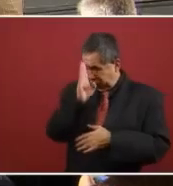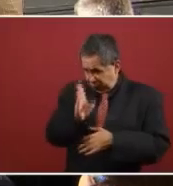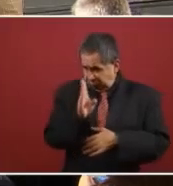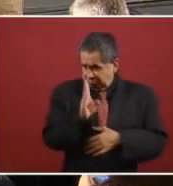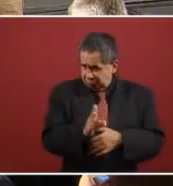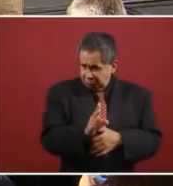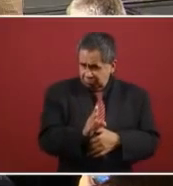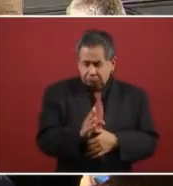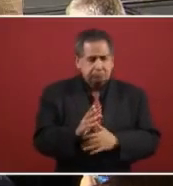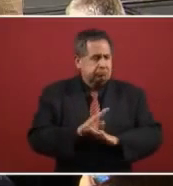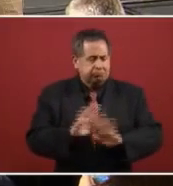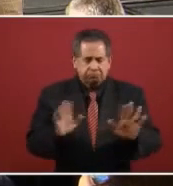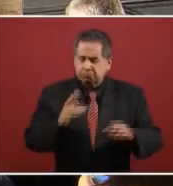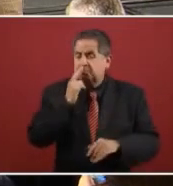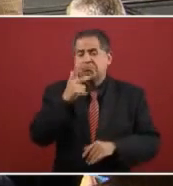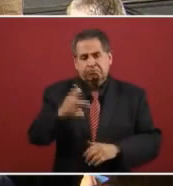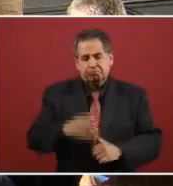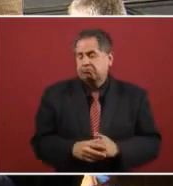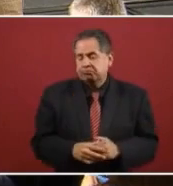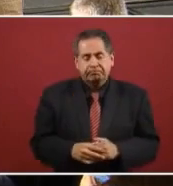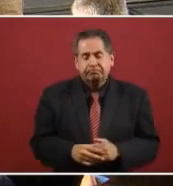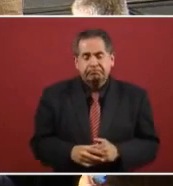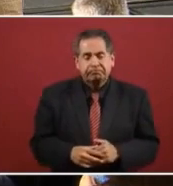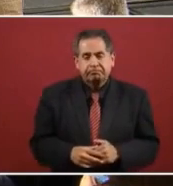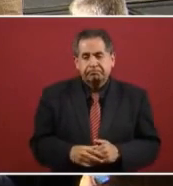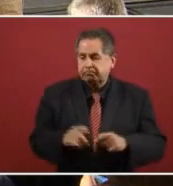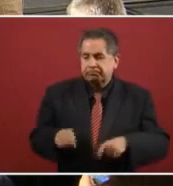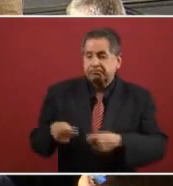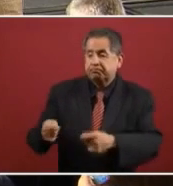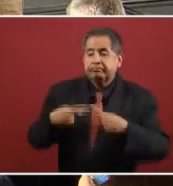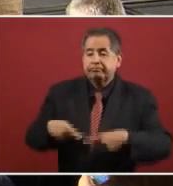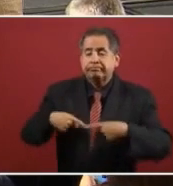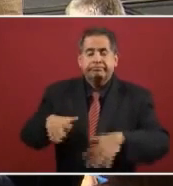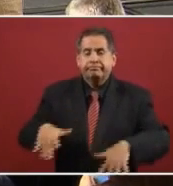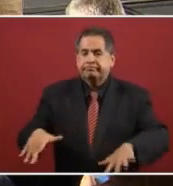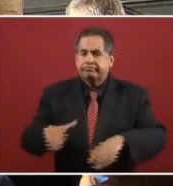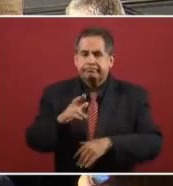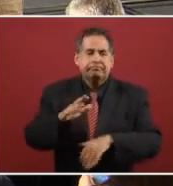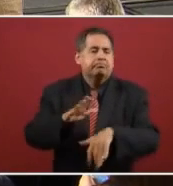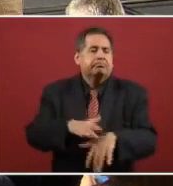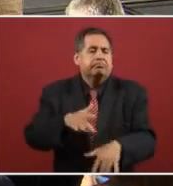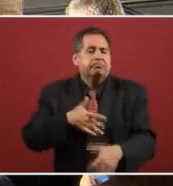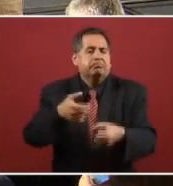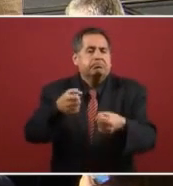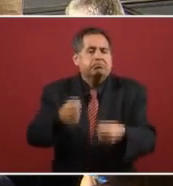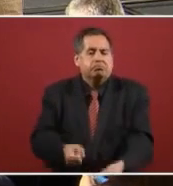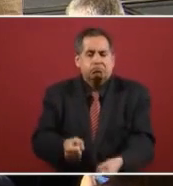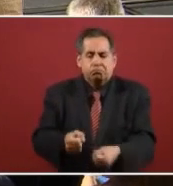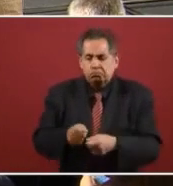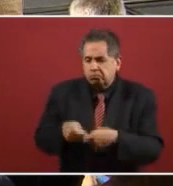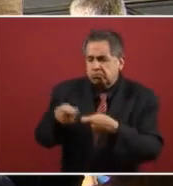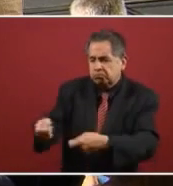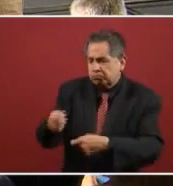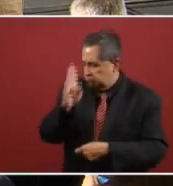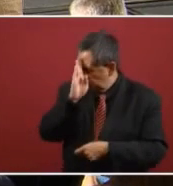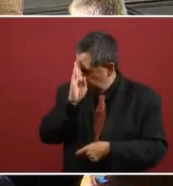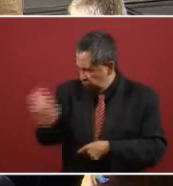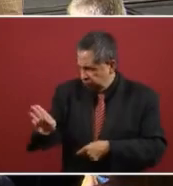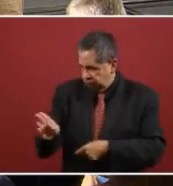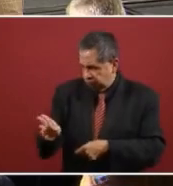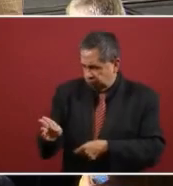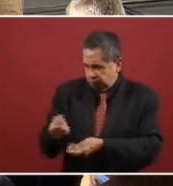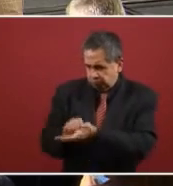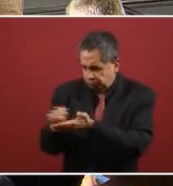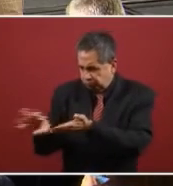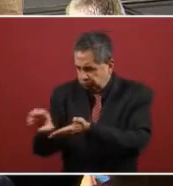He says everything that we can give directly to the people is more secure.